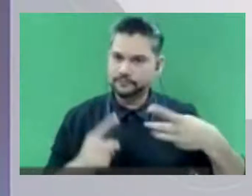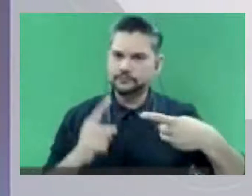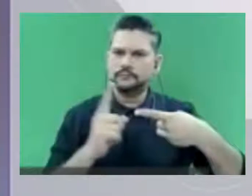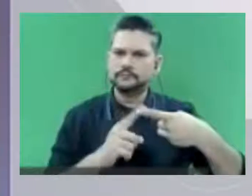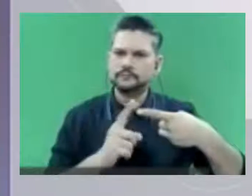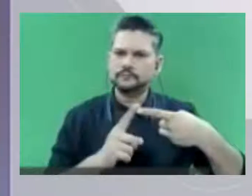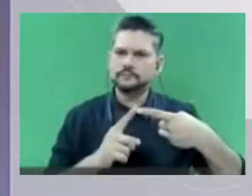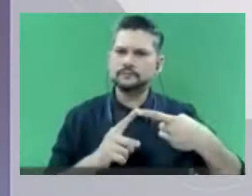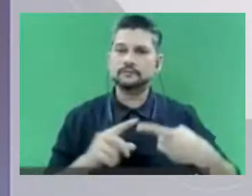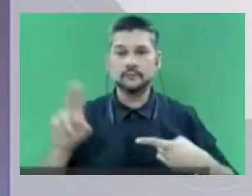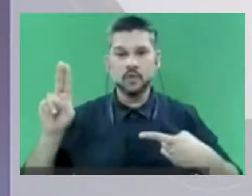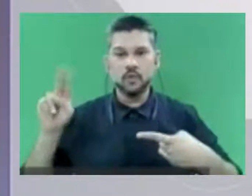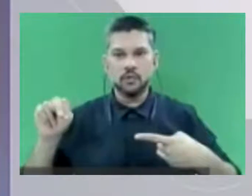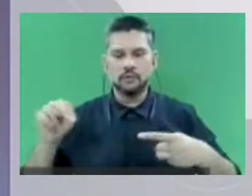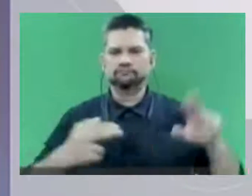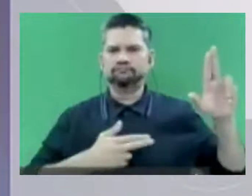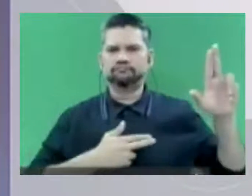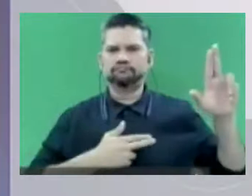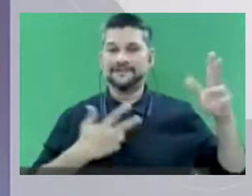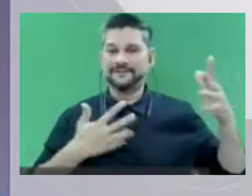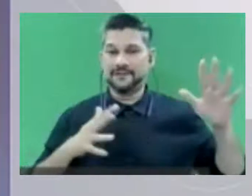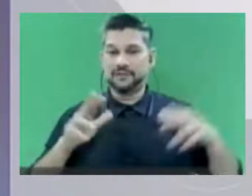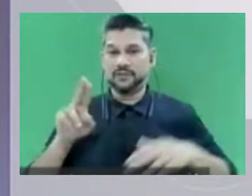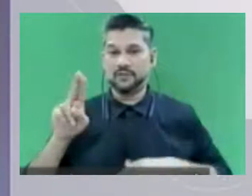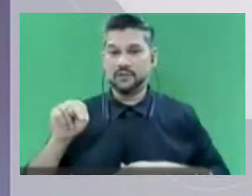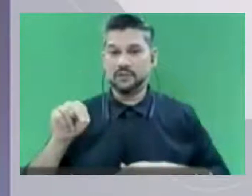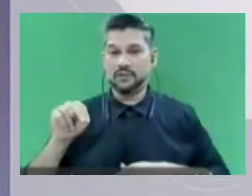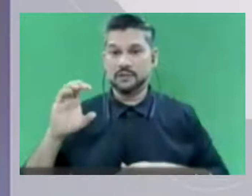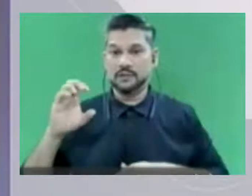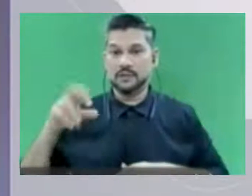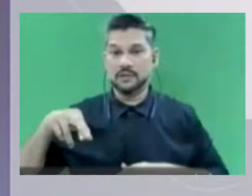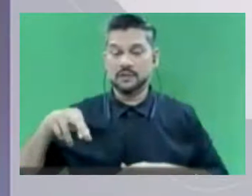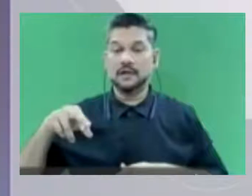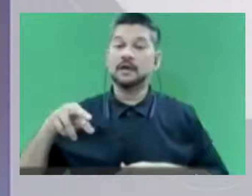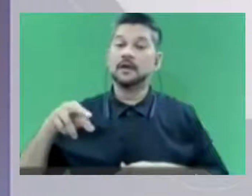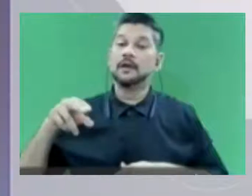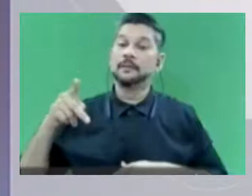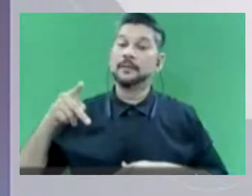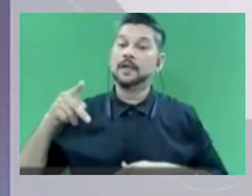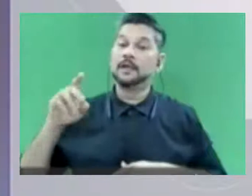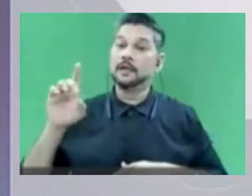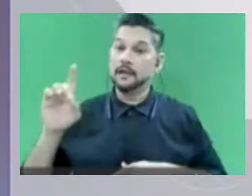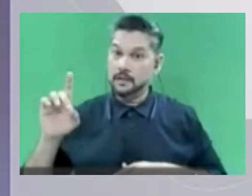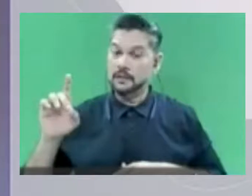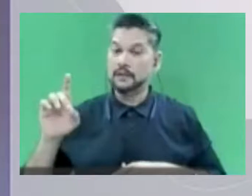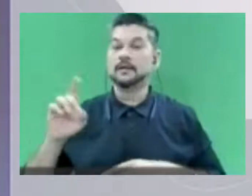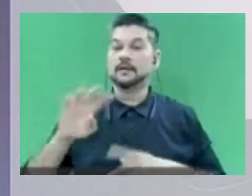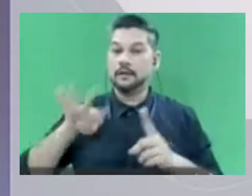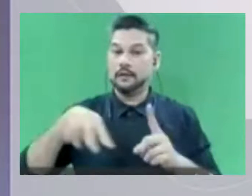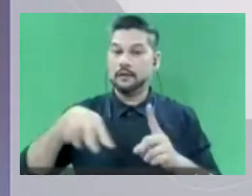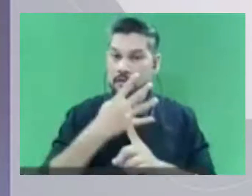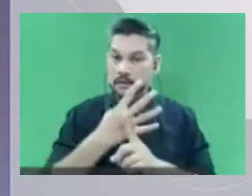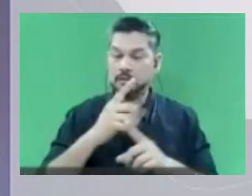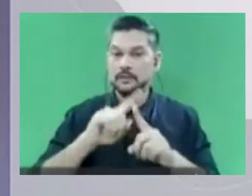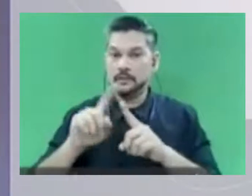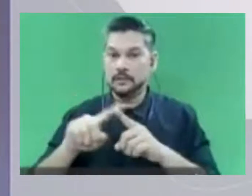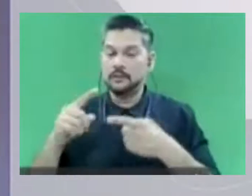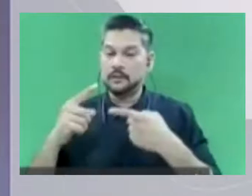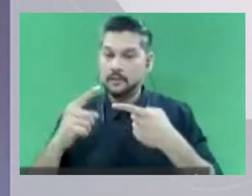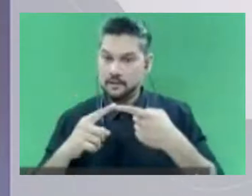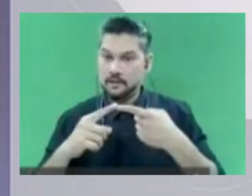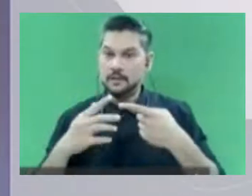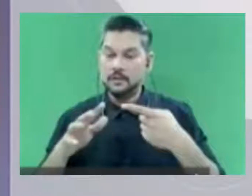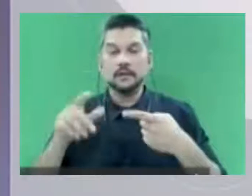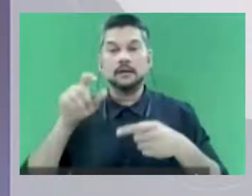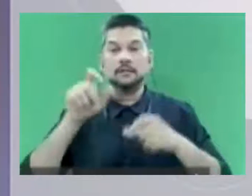UN, UNCRPD, SDG, and UN Disability Inclusion Strategy. But UN need to realize